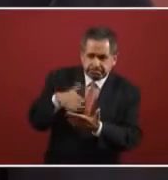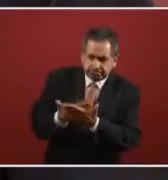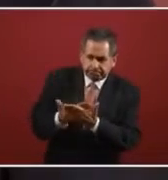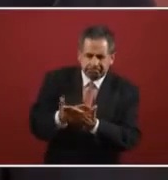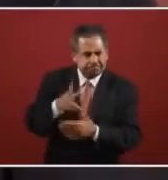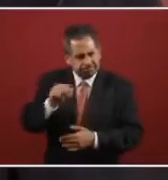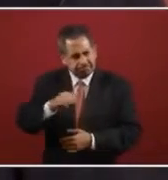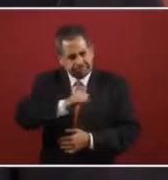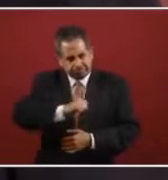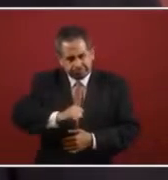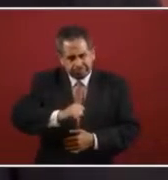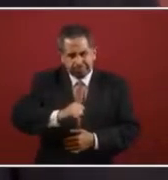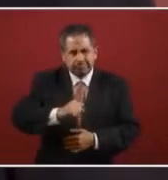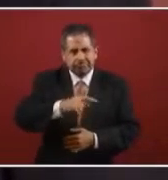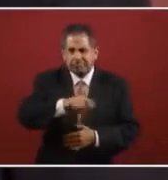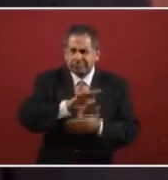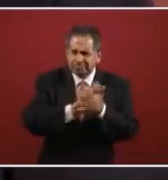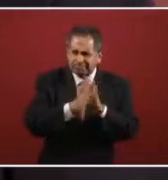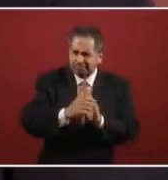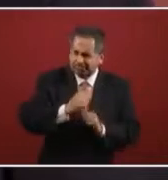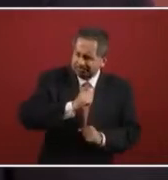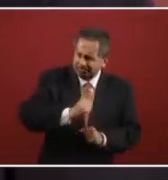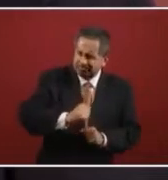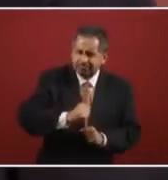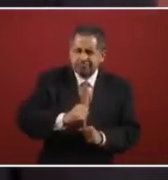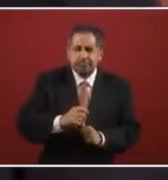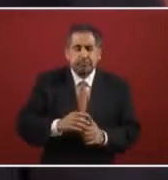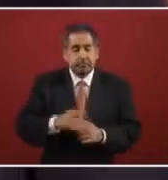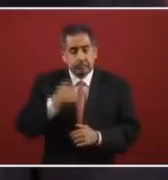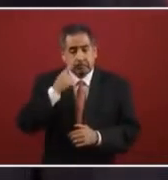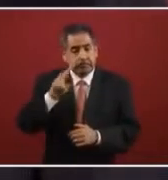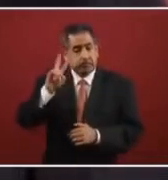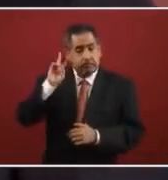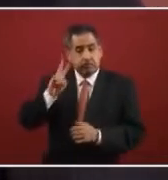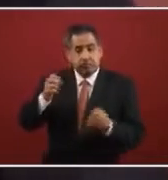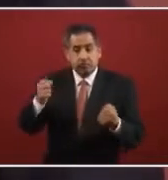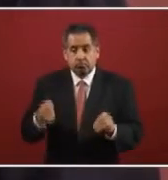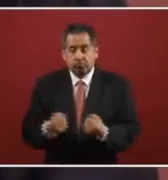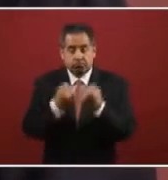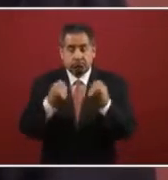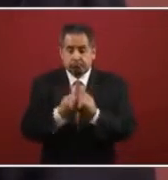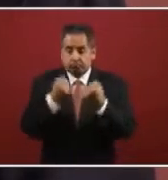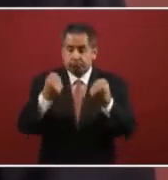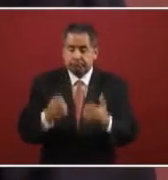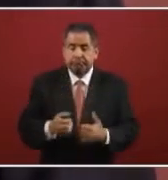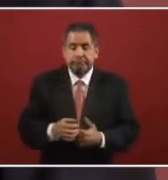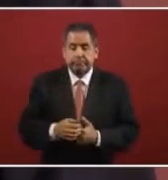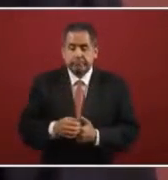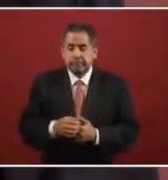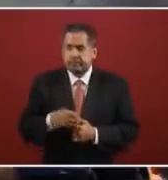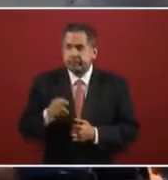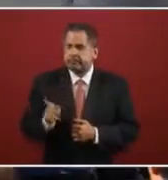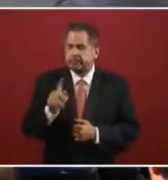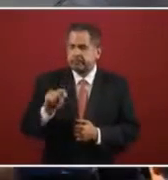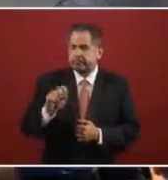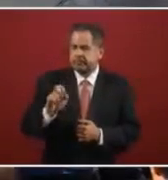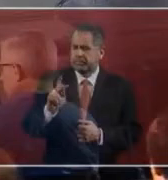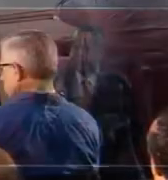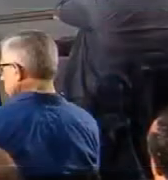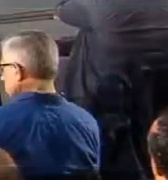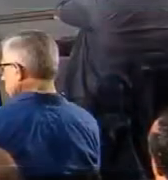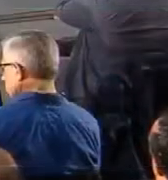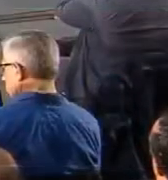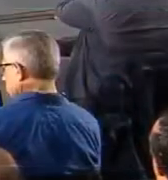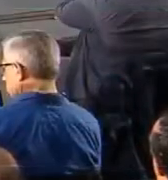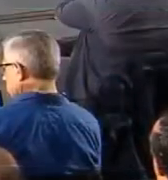get entrapped in that by El viernes delinquents. hubo un enfrentamiento We had a confrontation on Friday en